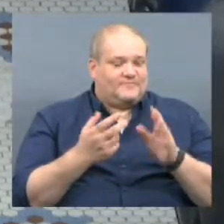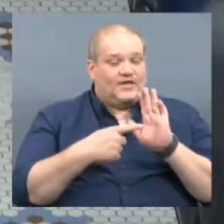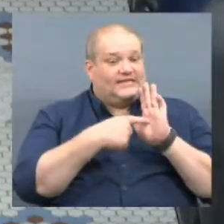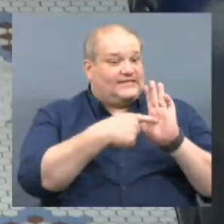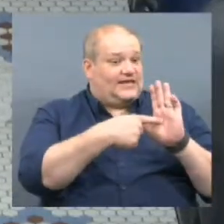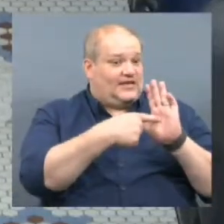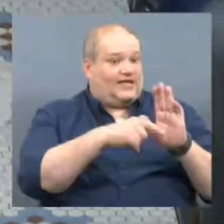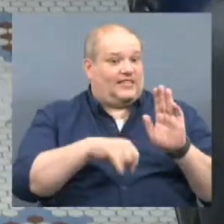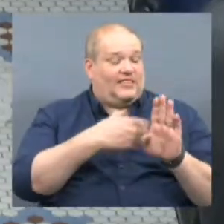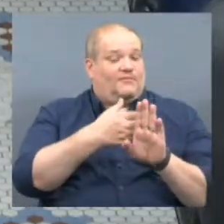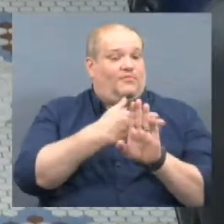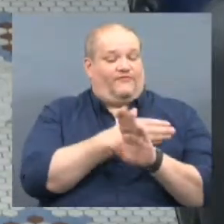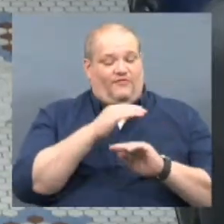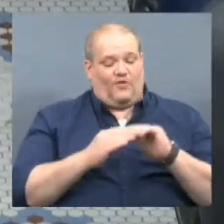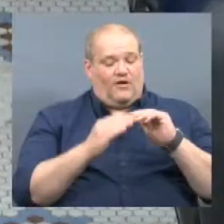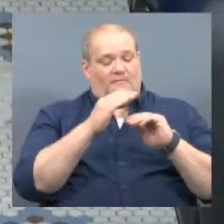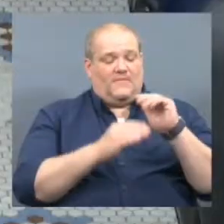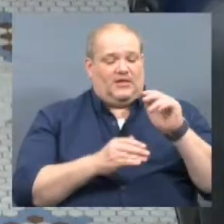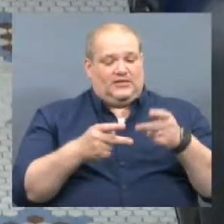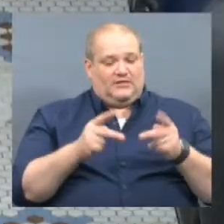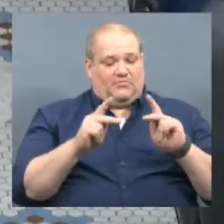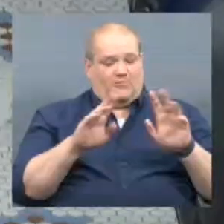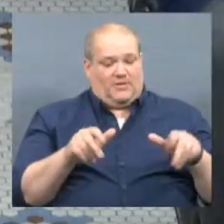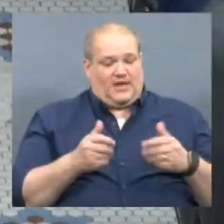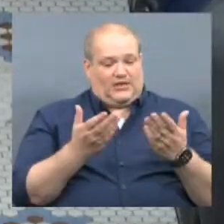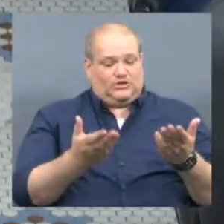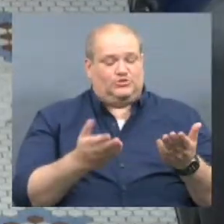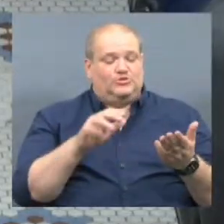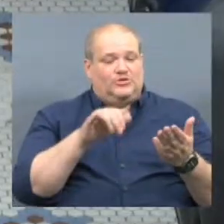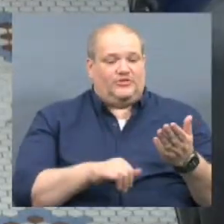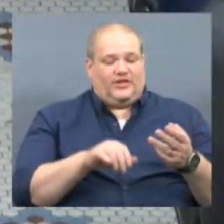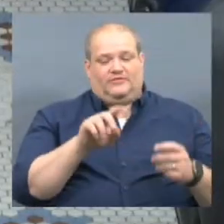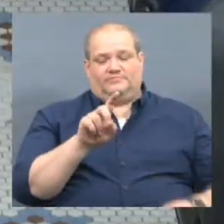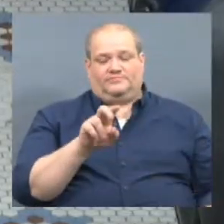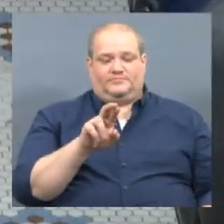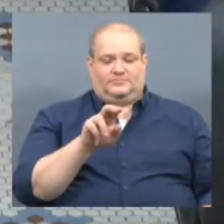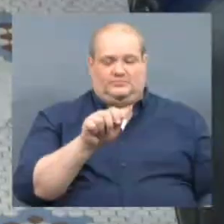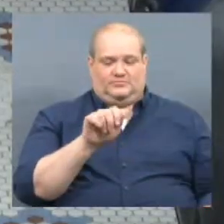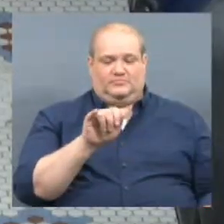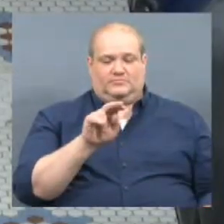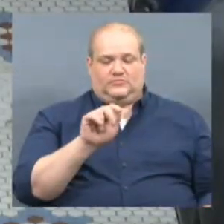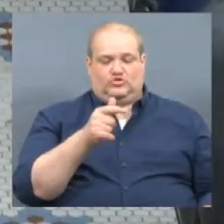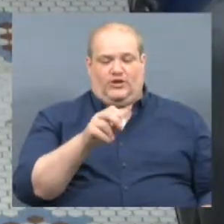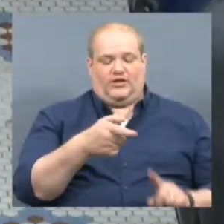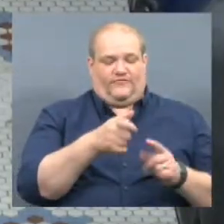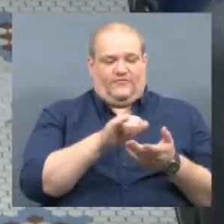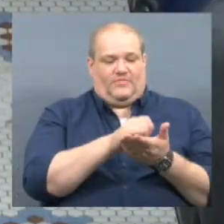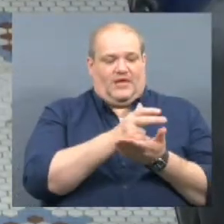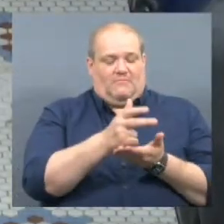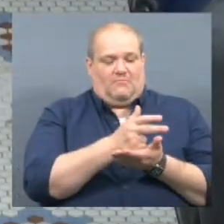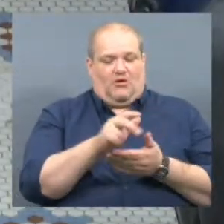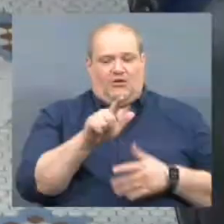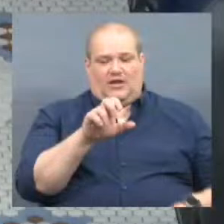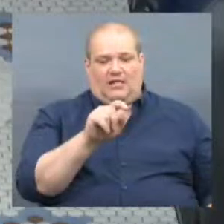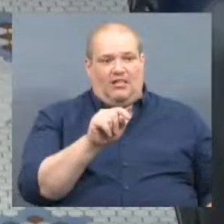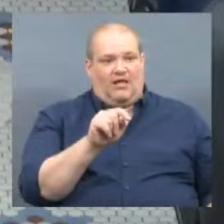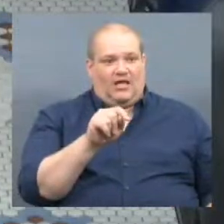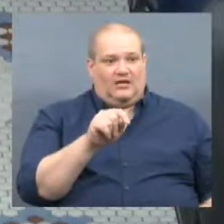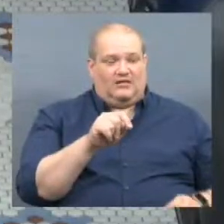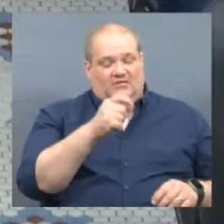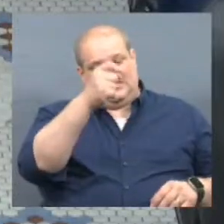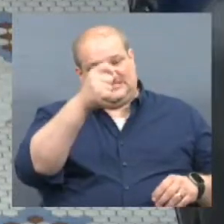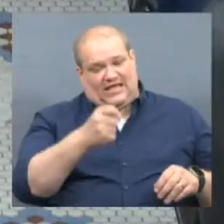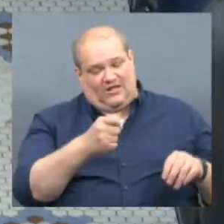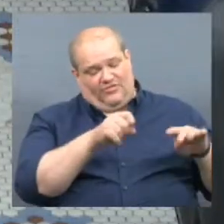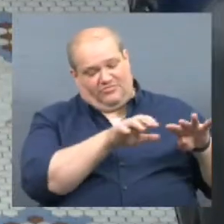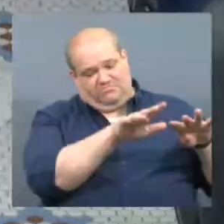indicate that before a building permit will be issued, that the drainage off of this parking lot, which goes south